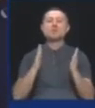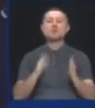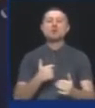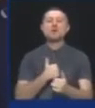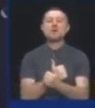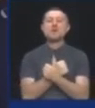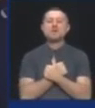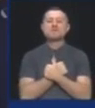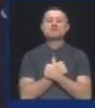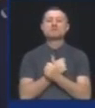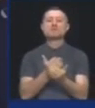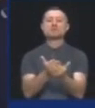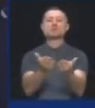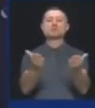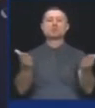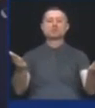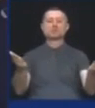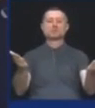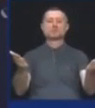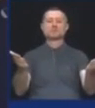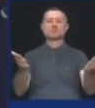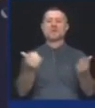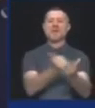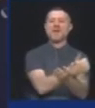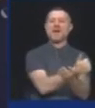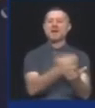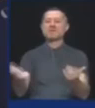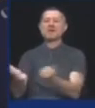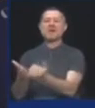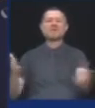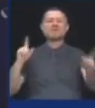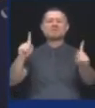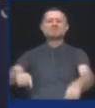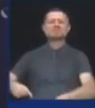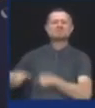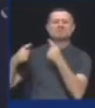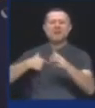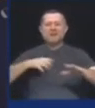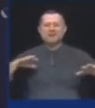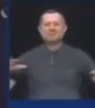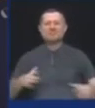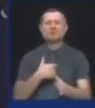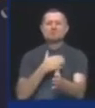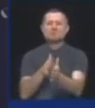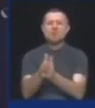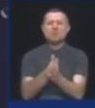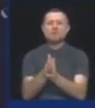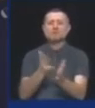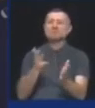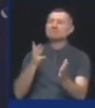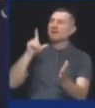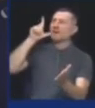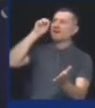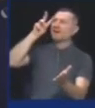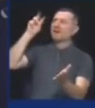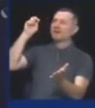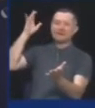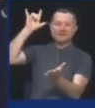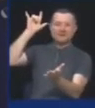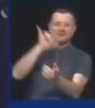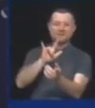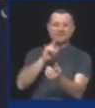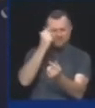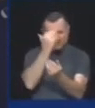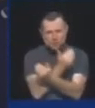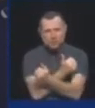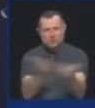during the COVID-19 fiasco. This man needs to go, and he needs to pay for his crimes. And citizens need to